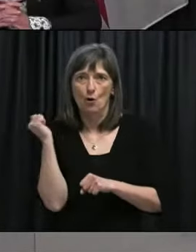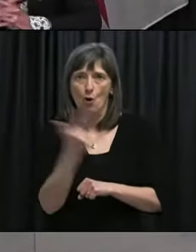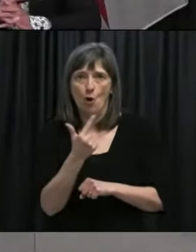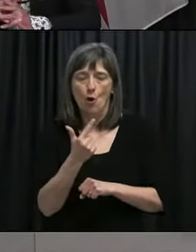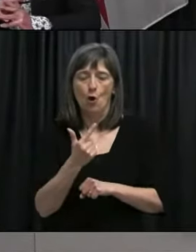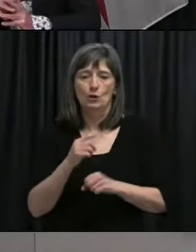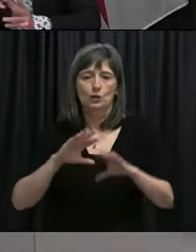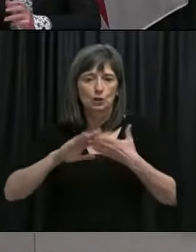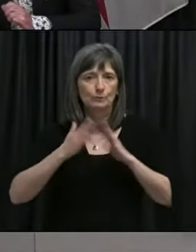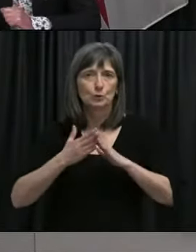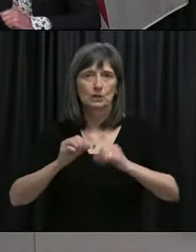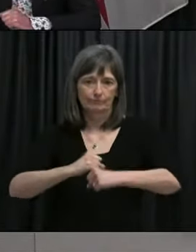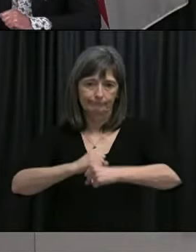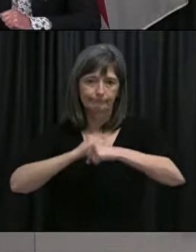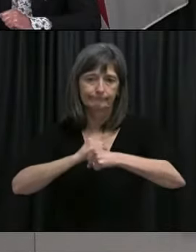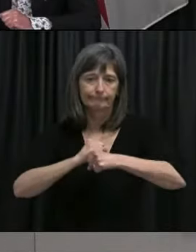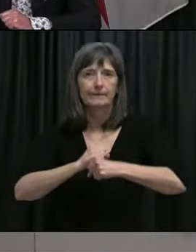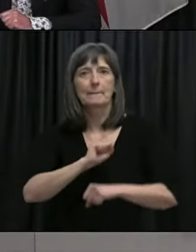Thank you.